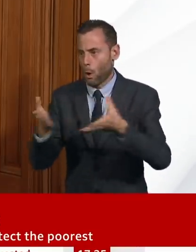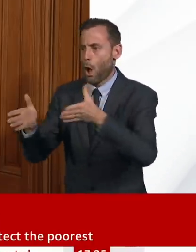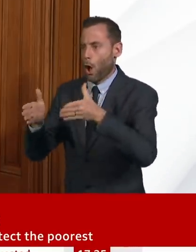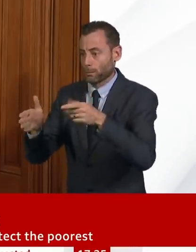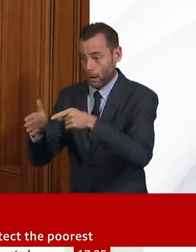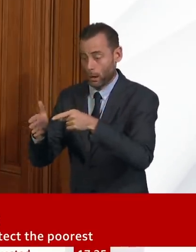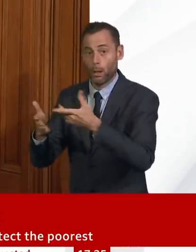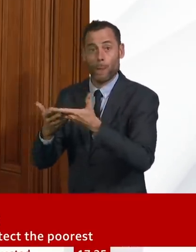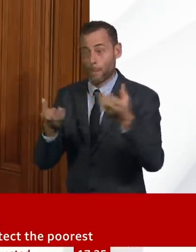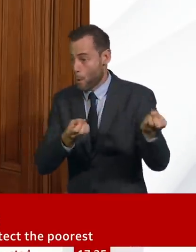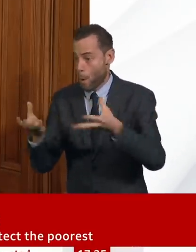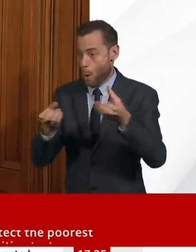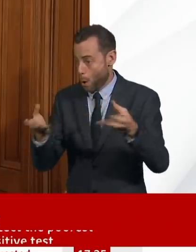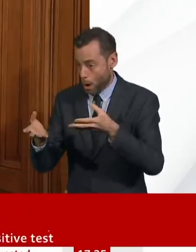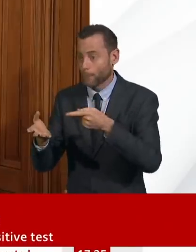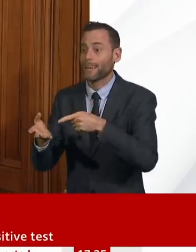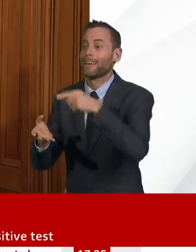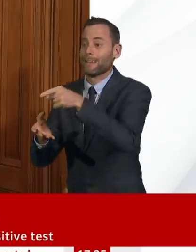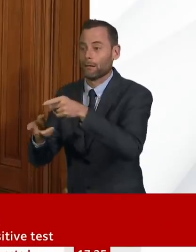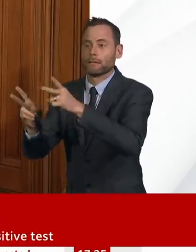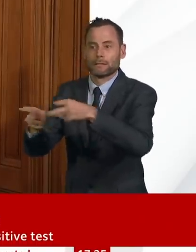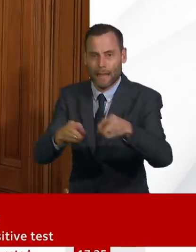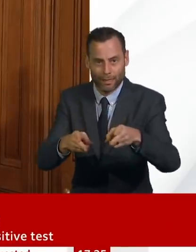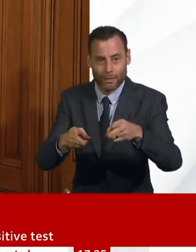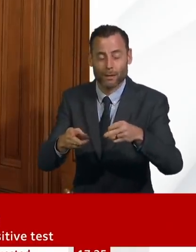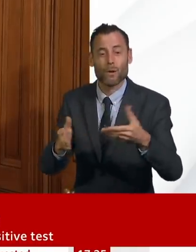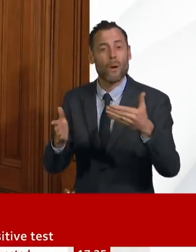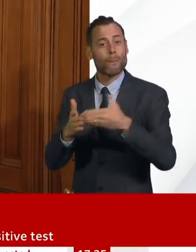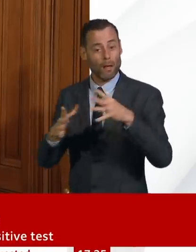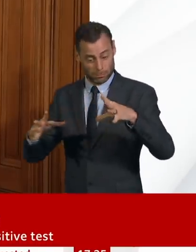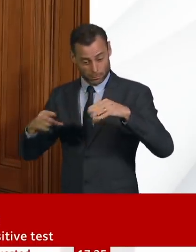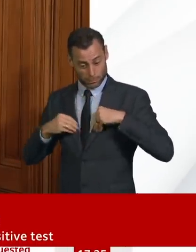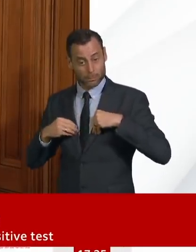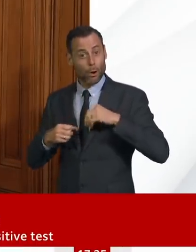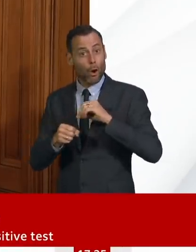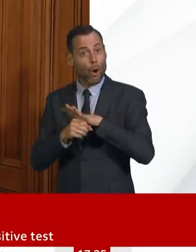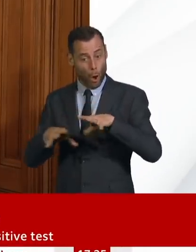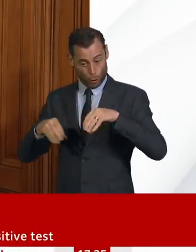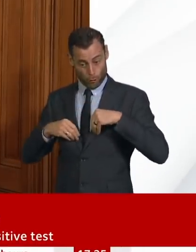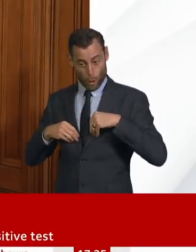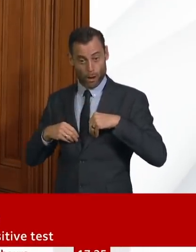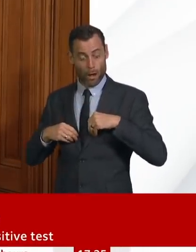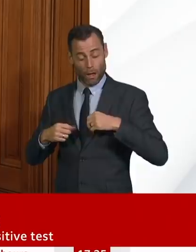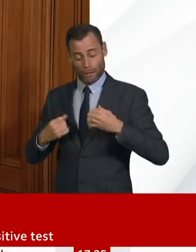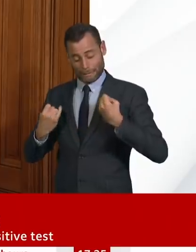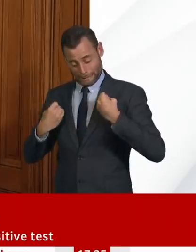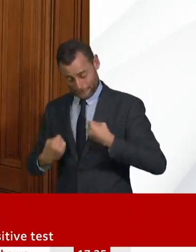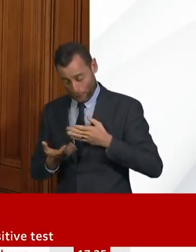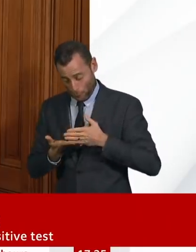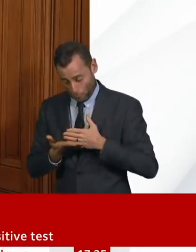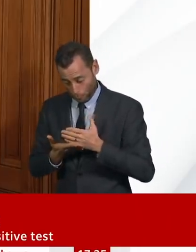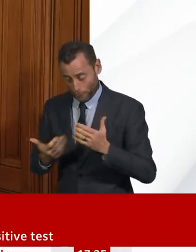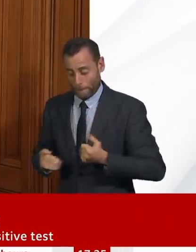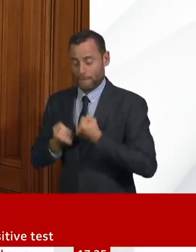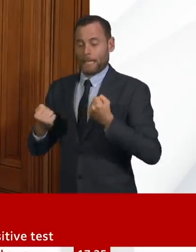actually lead to more long-term symptoms, because we now also know that COVID can affect you beyond the initial acute illness in